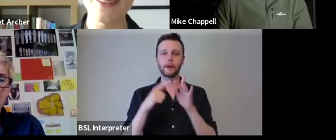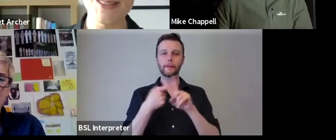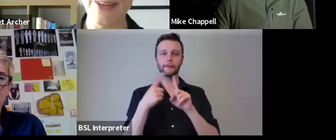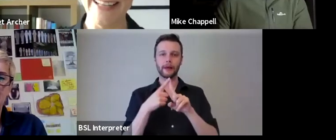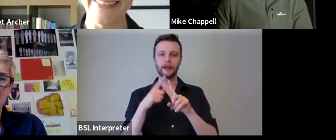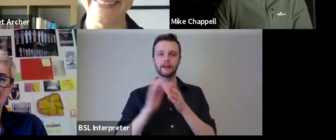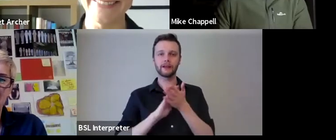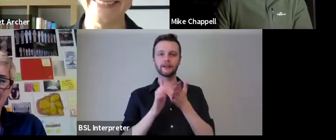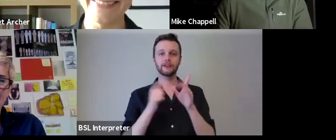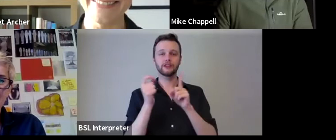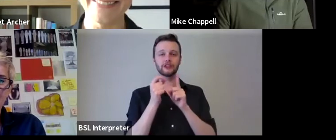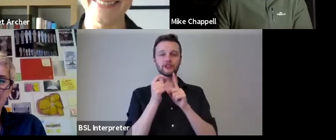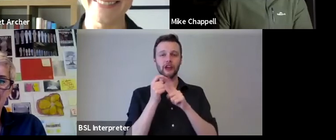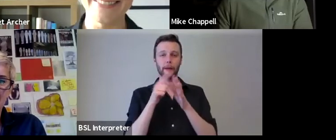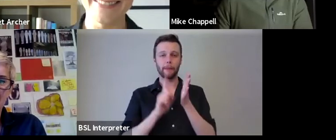from Perth, Australia.